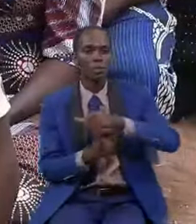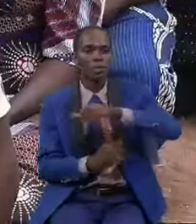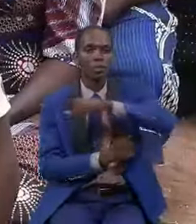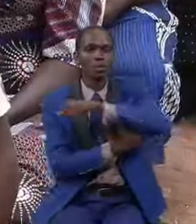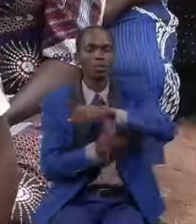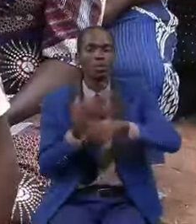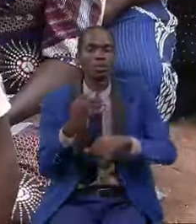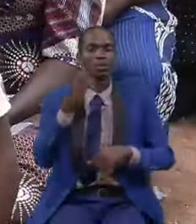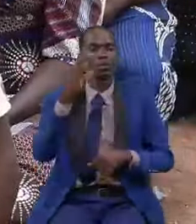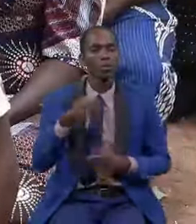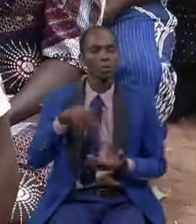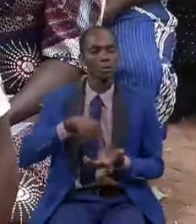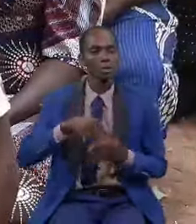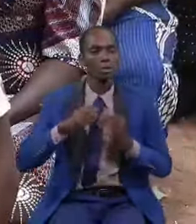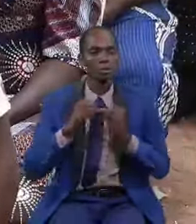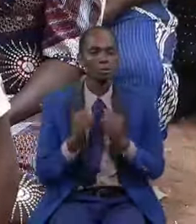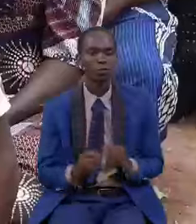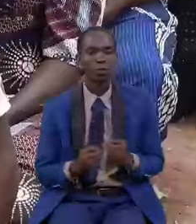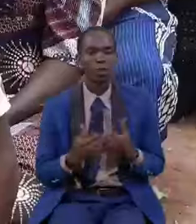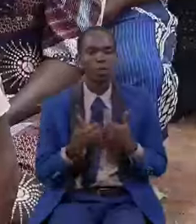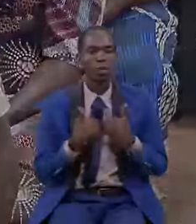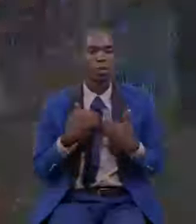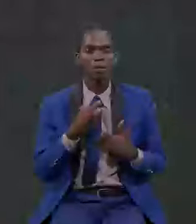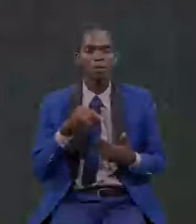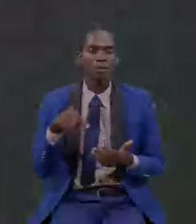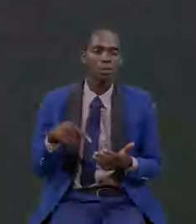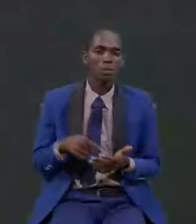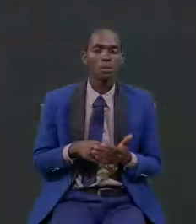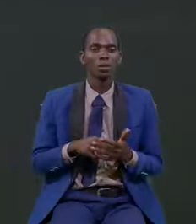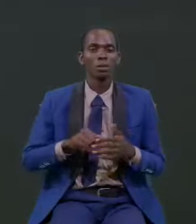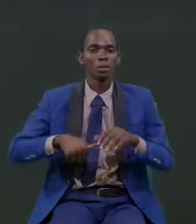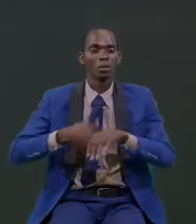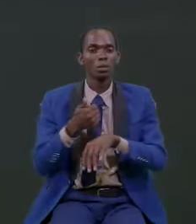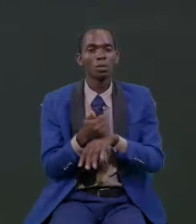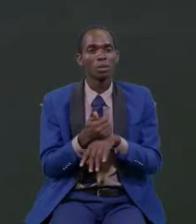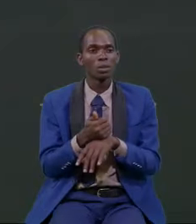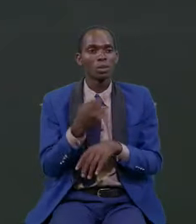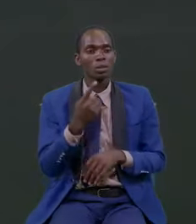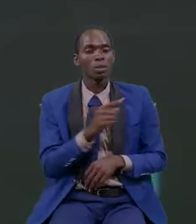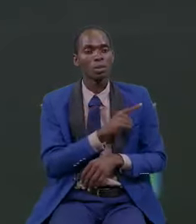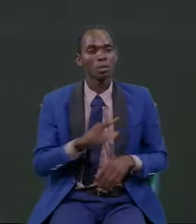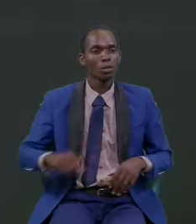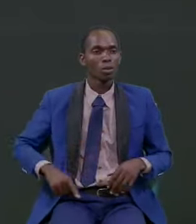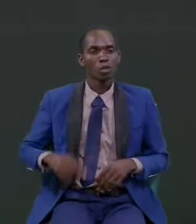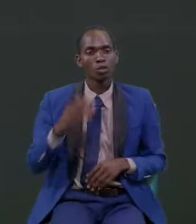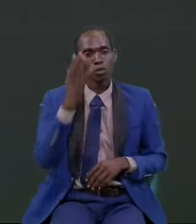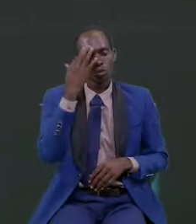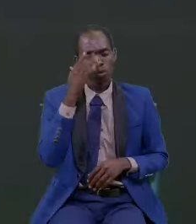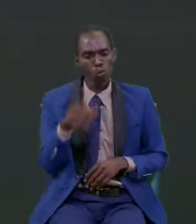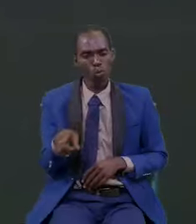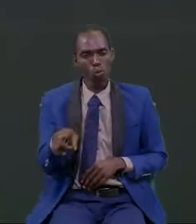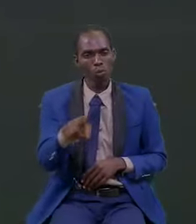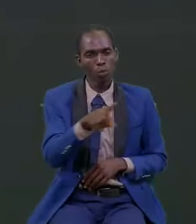sure. Having this seal, the Lord knoweth them that are